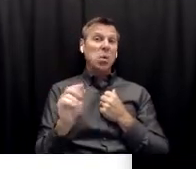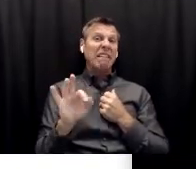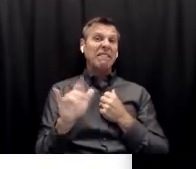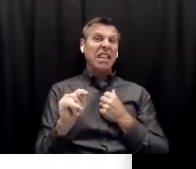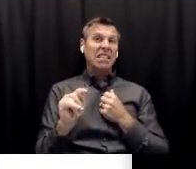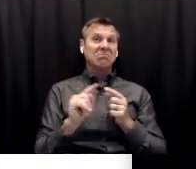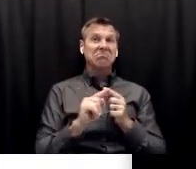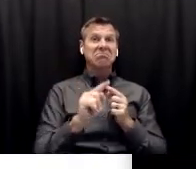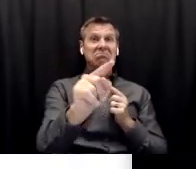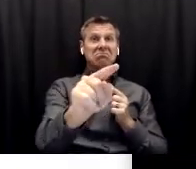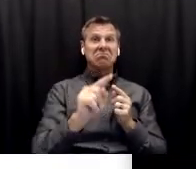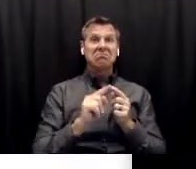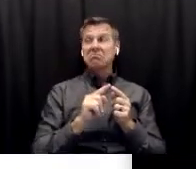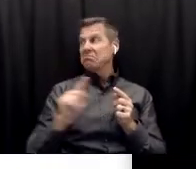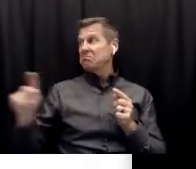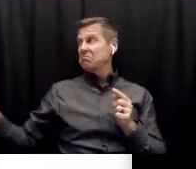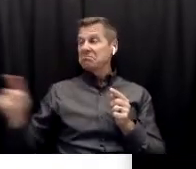anti-collision lights can be super bright,